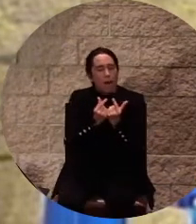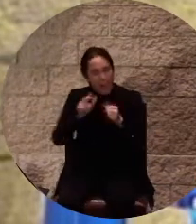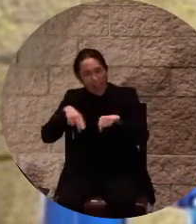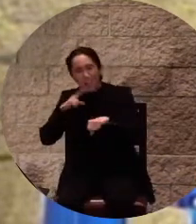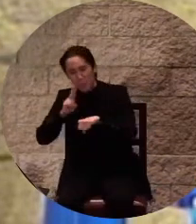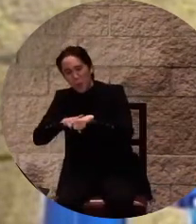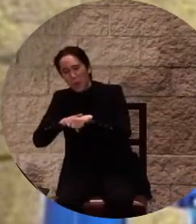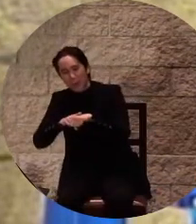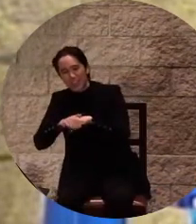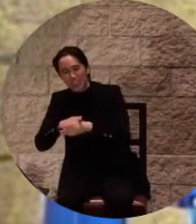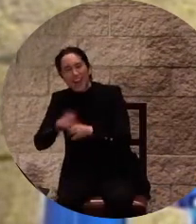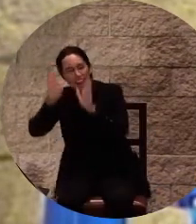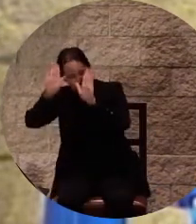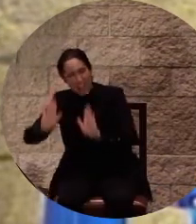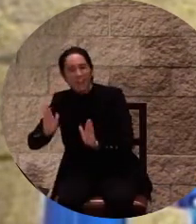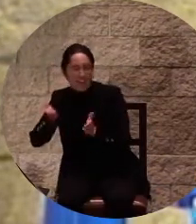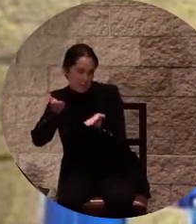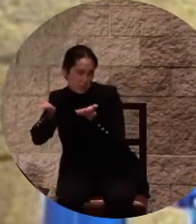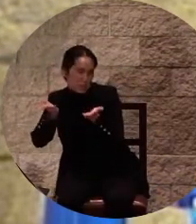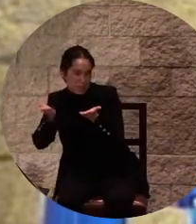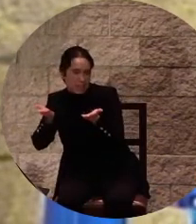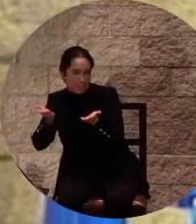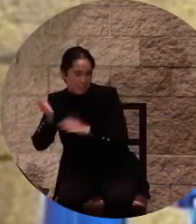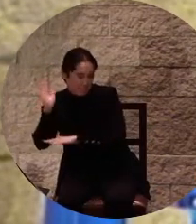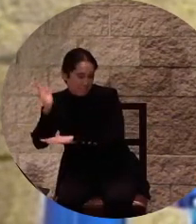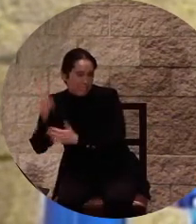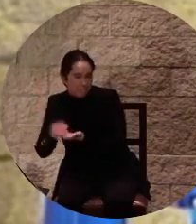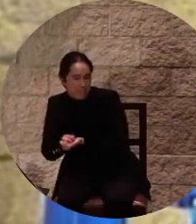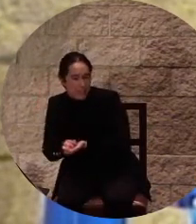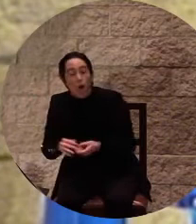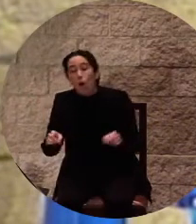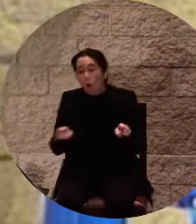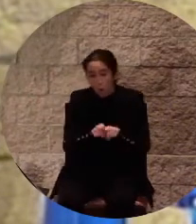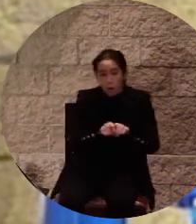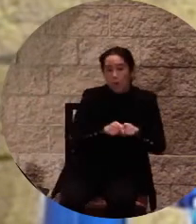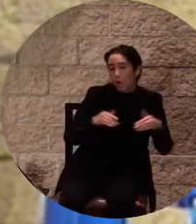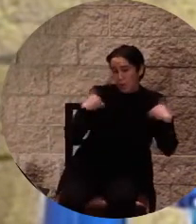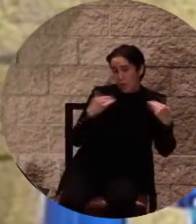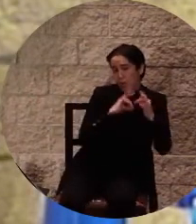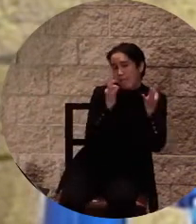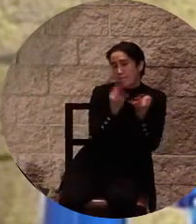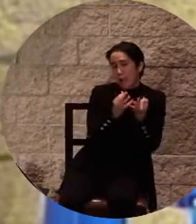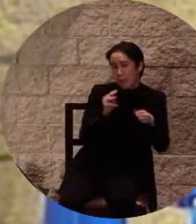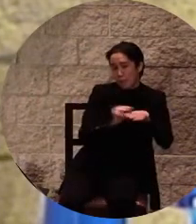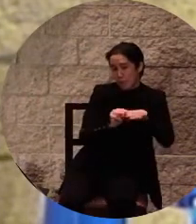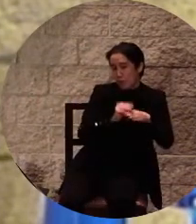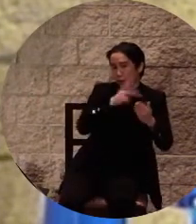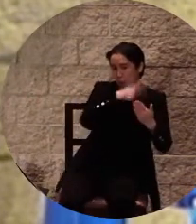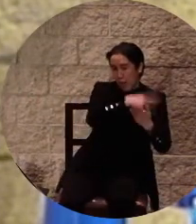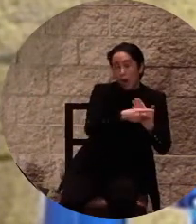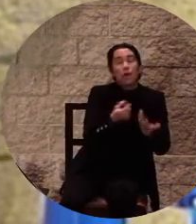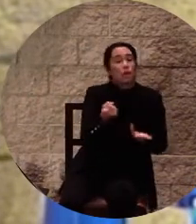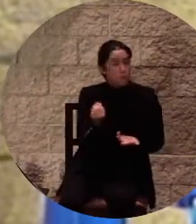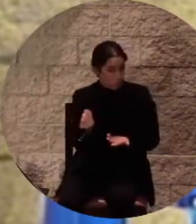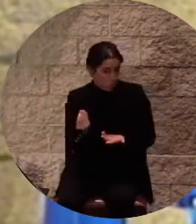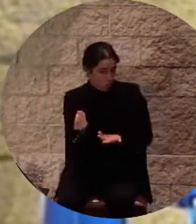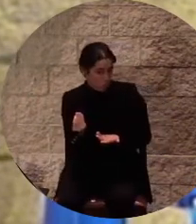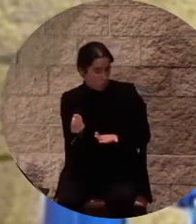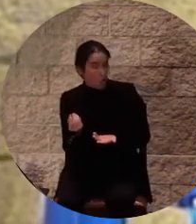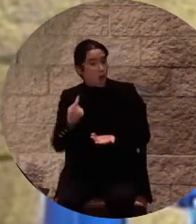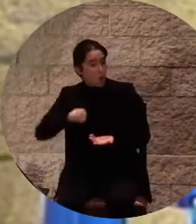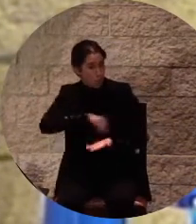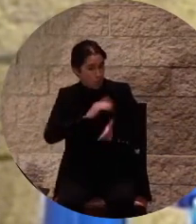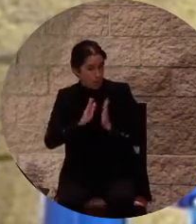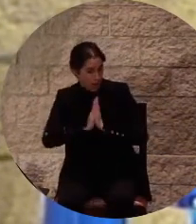course, quality Sunday services. Also, our youth and family ministry program. And so